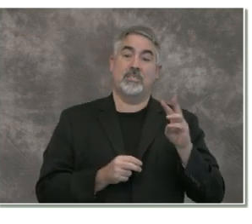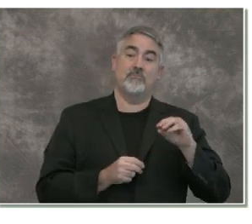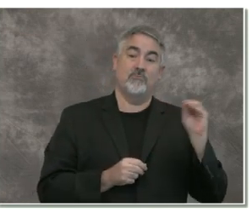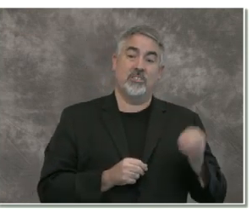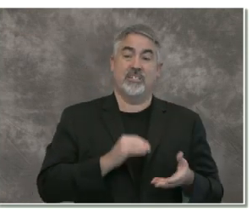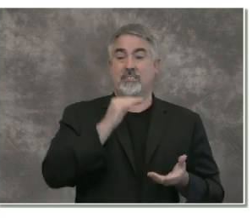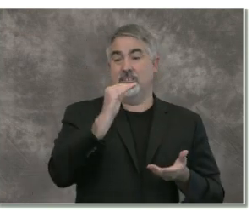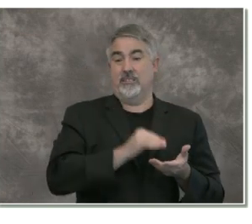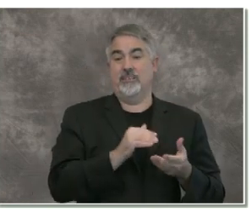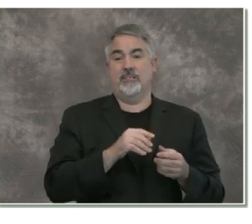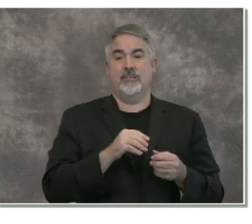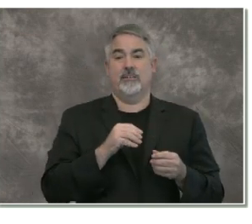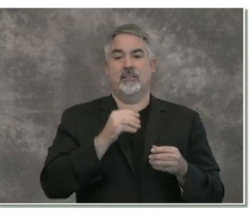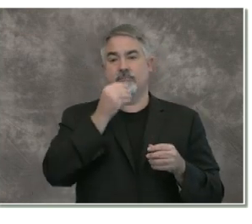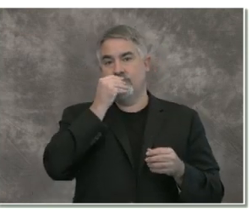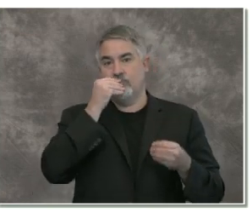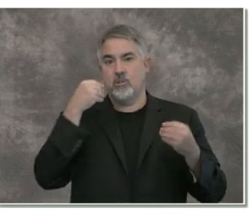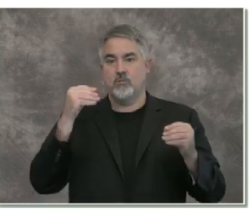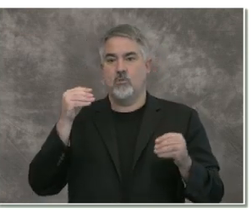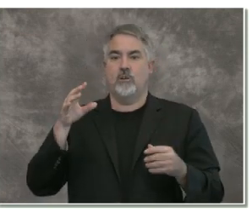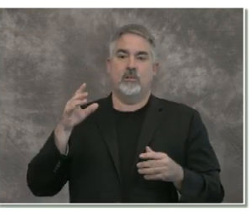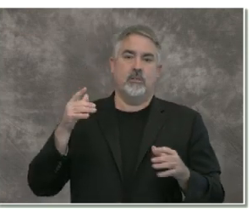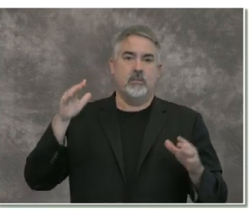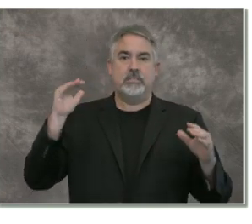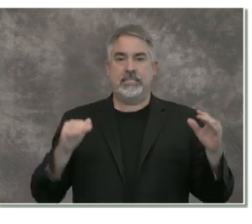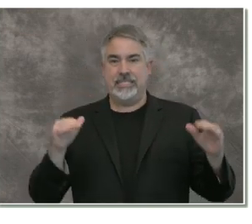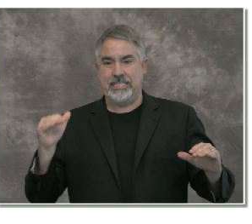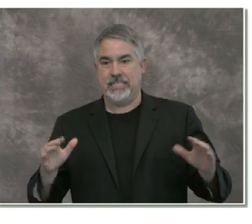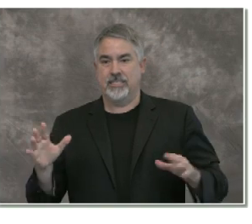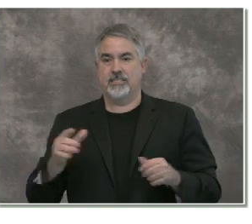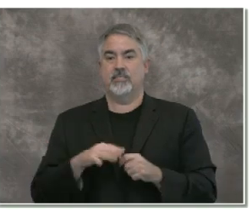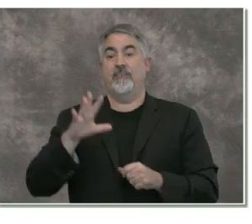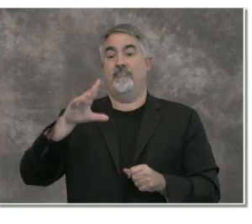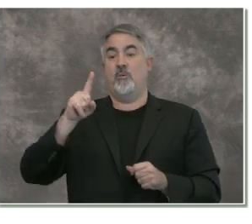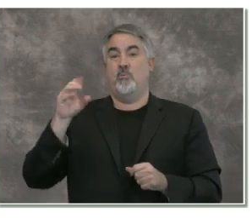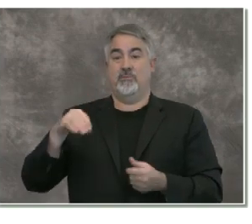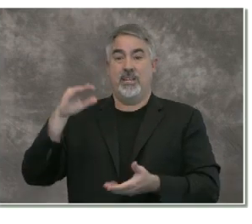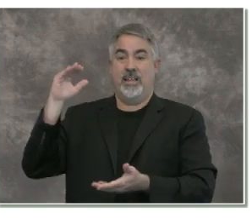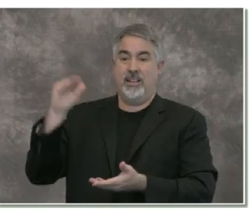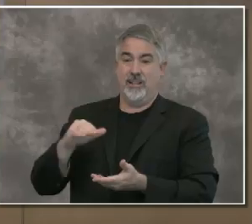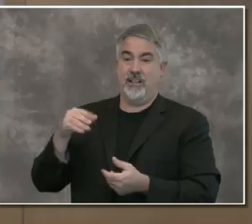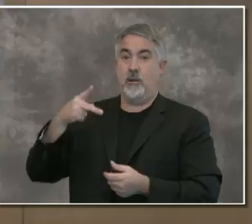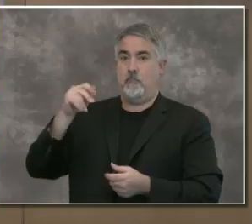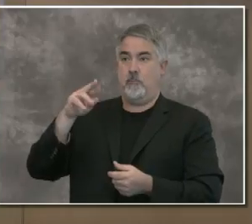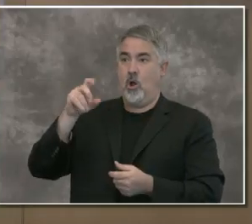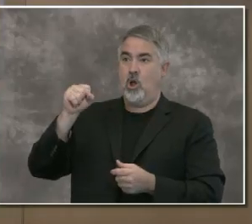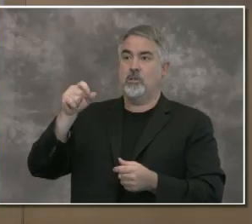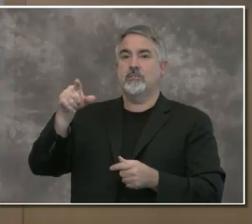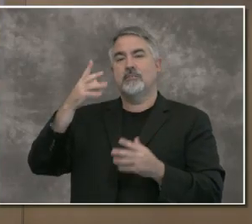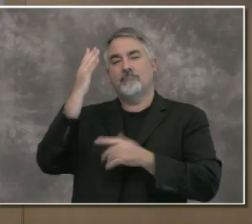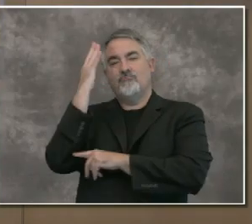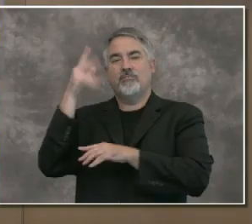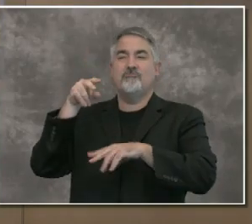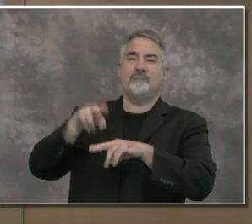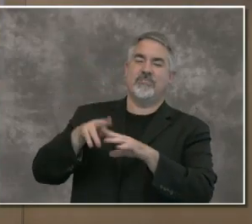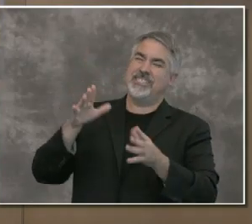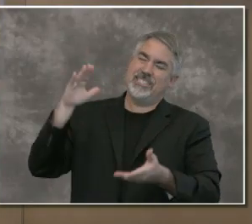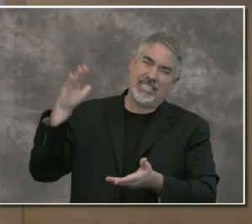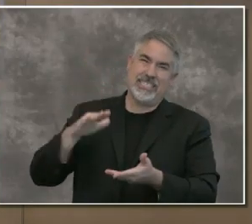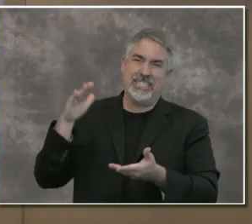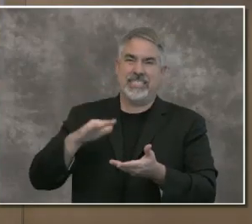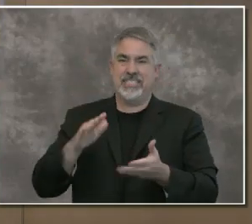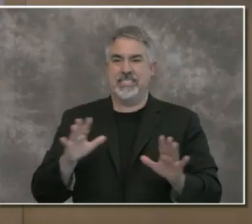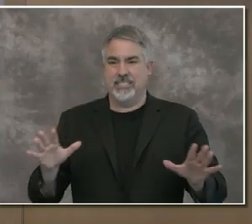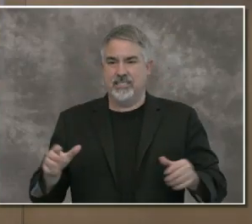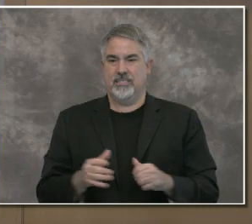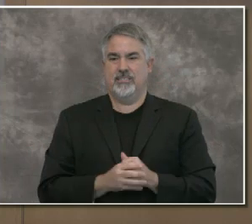a 51% decrease in the number of folks in our parks. And we thank the people of San Diego for your cooperation and your